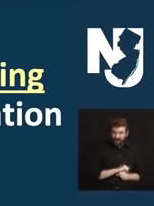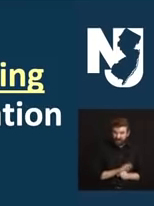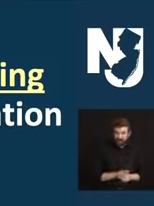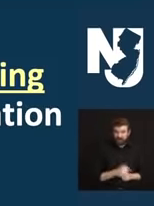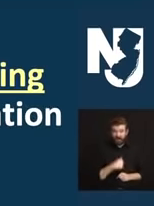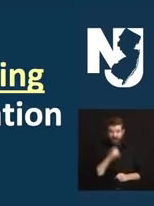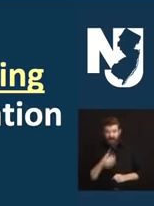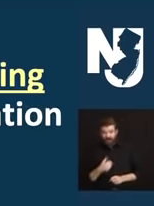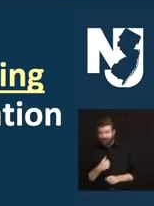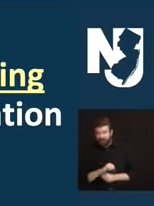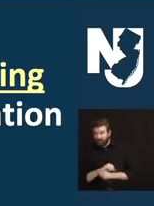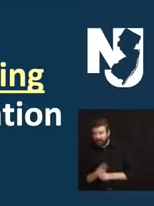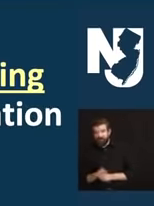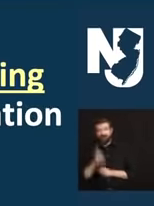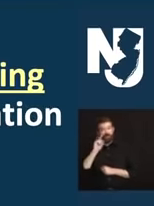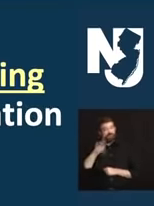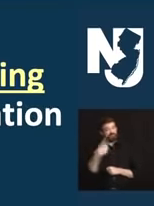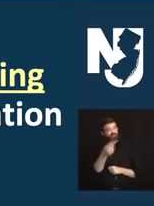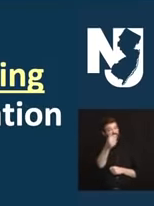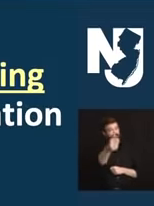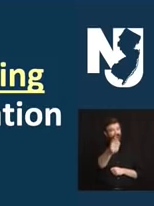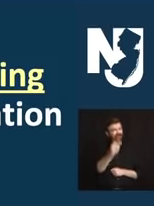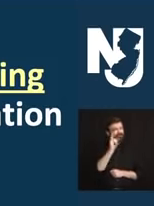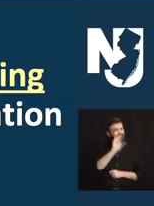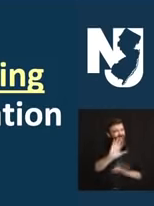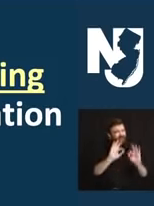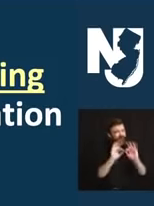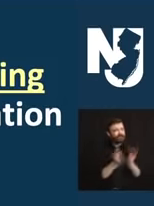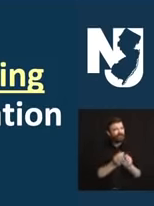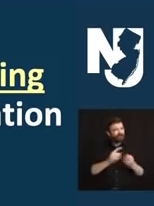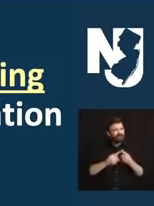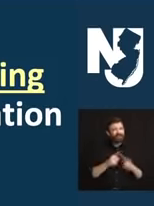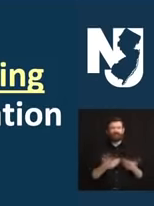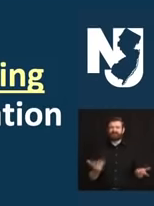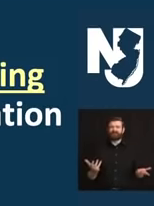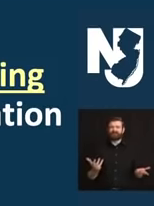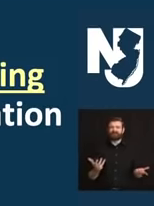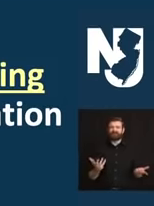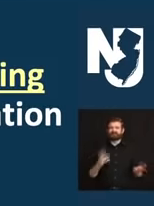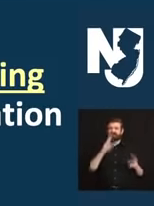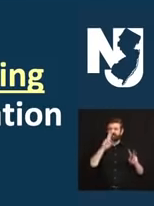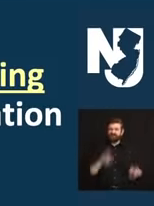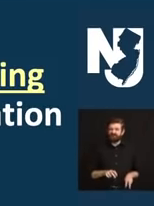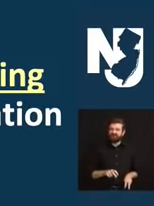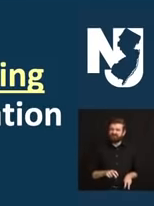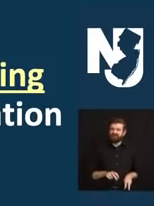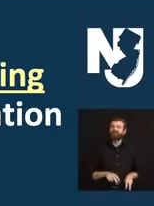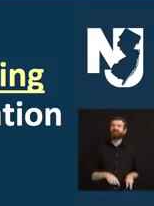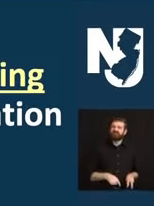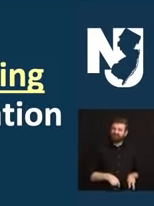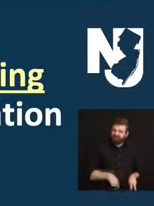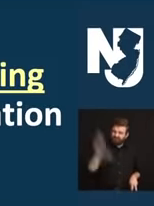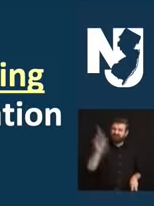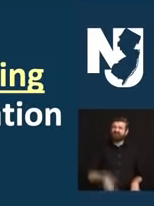and your community. So don't be selfish, be selfless. Go to